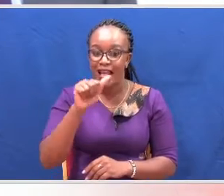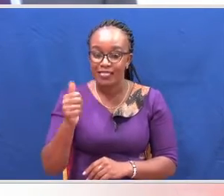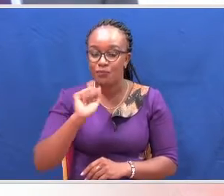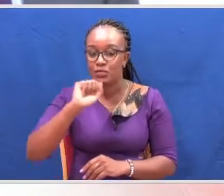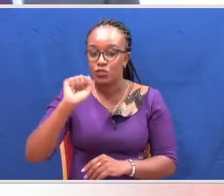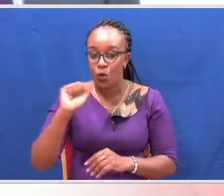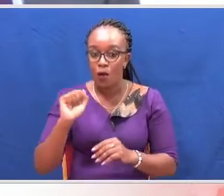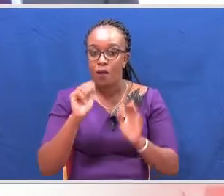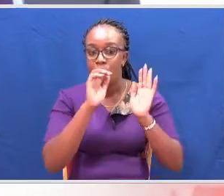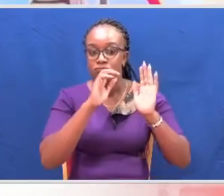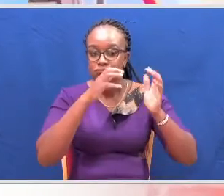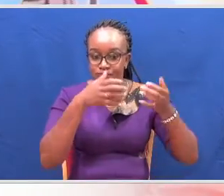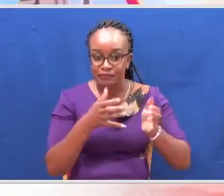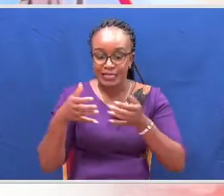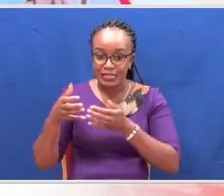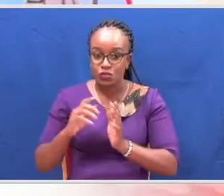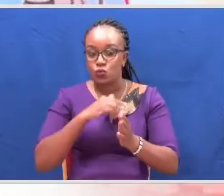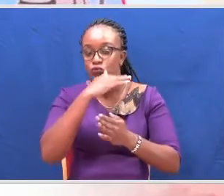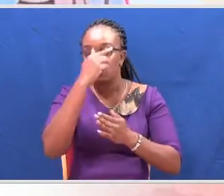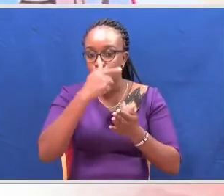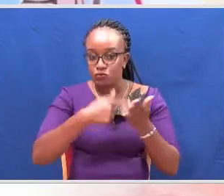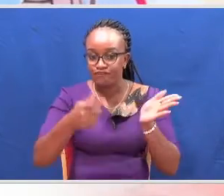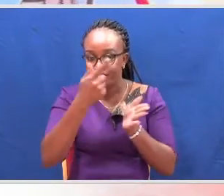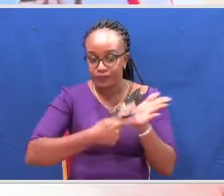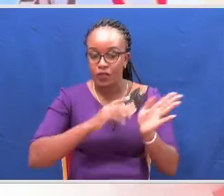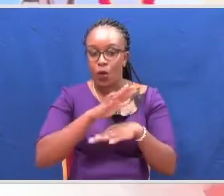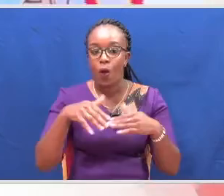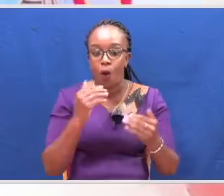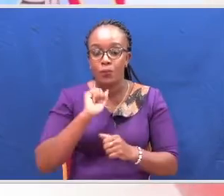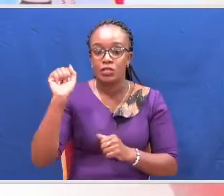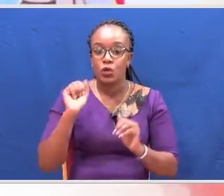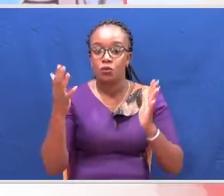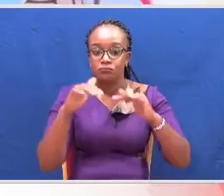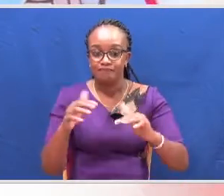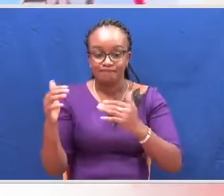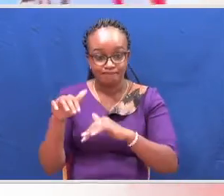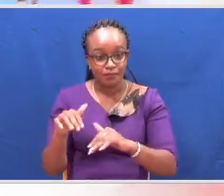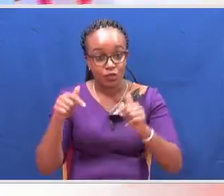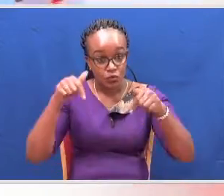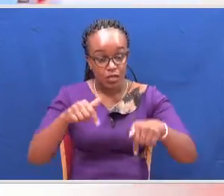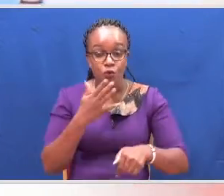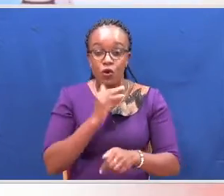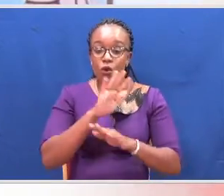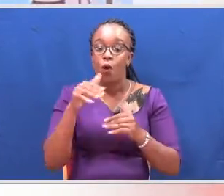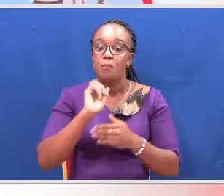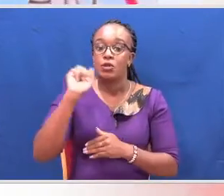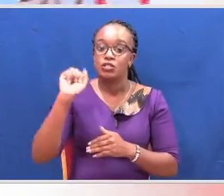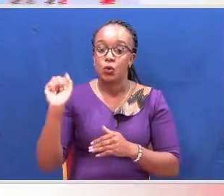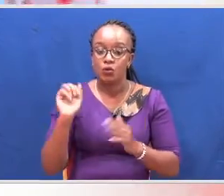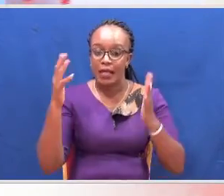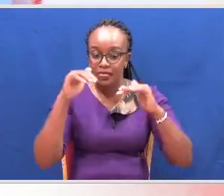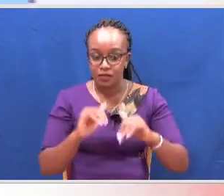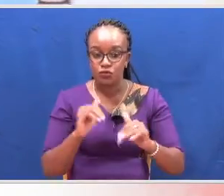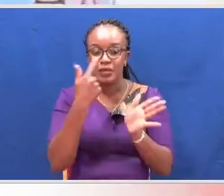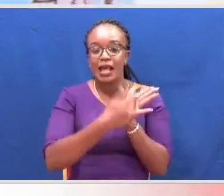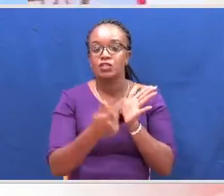days. Today I direct that all forms of political gathering be and are hereby prohibited